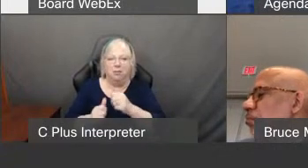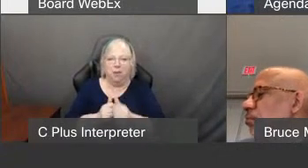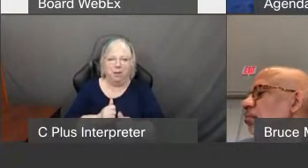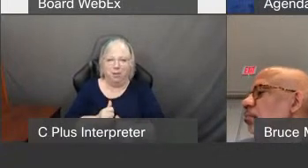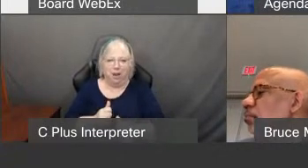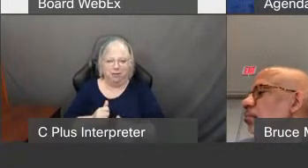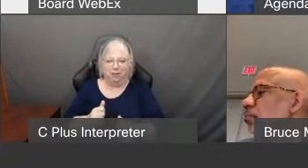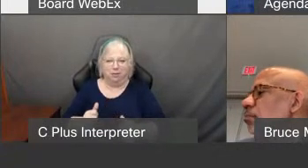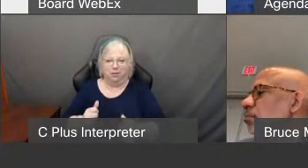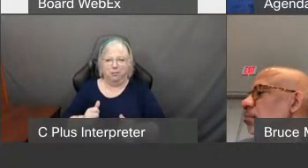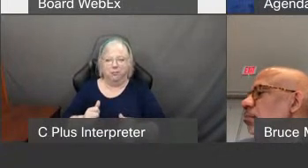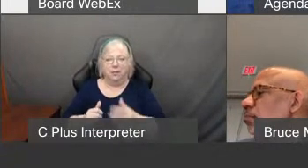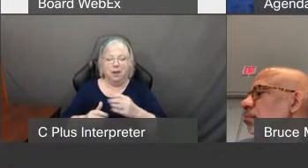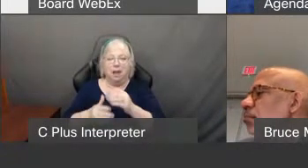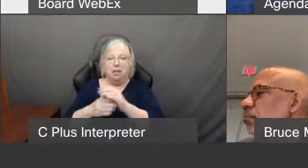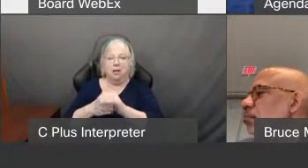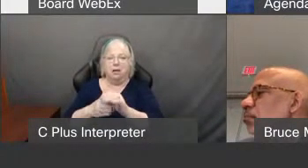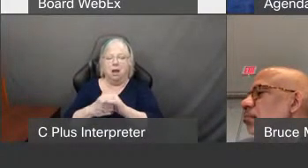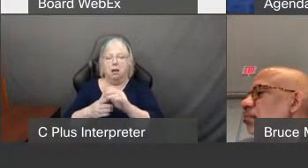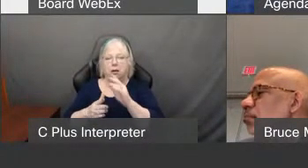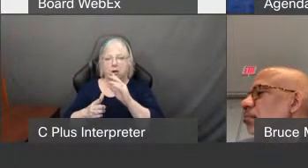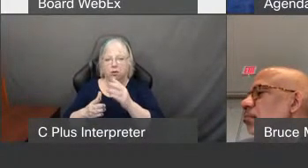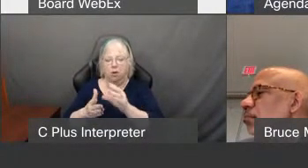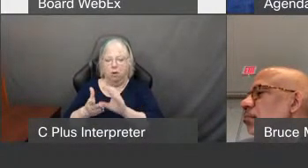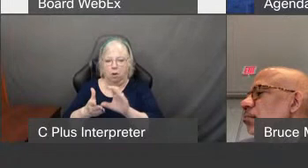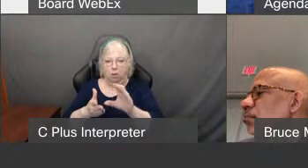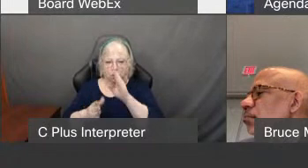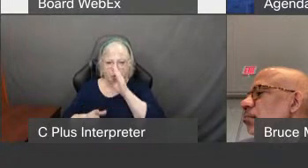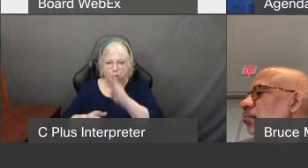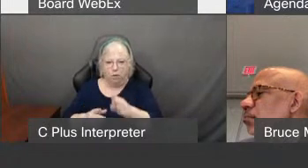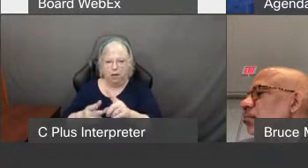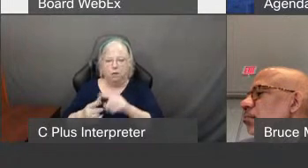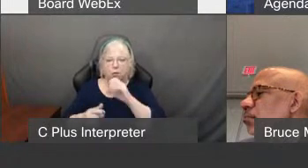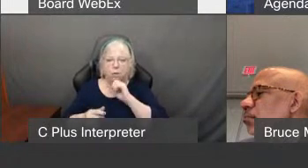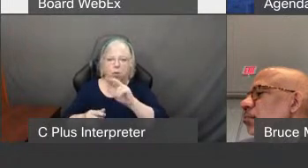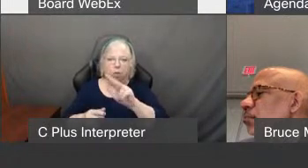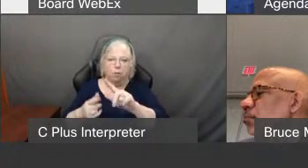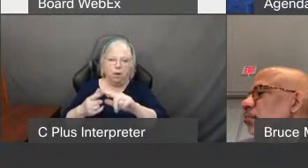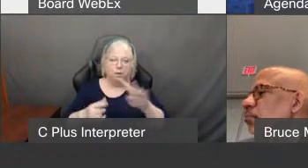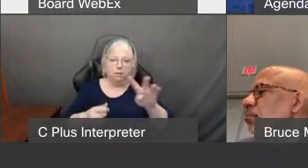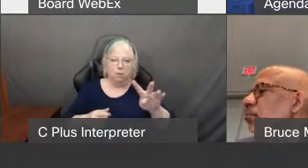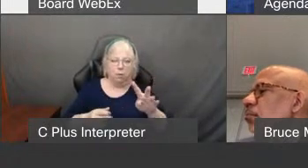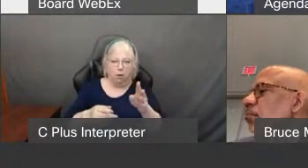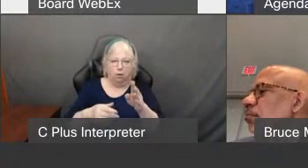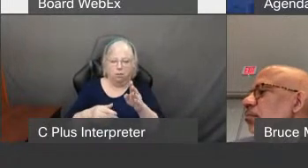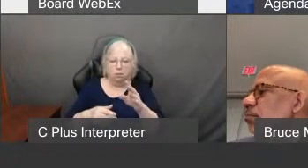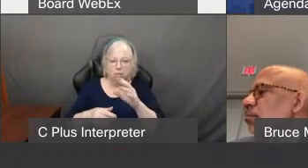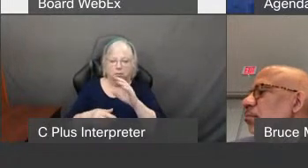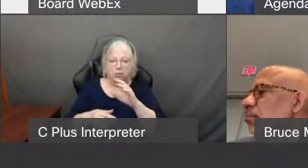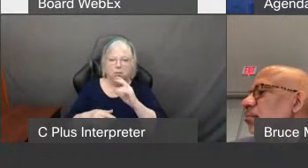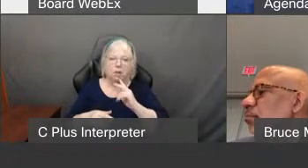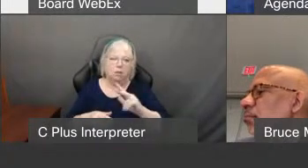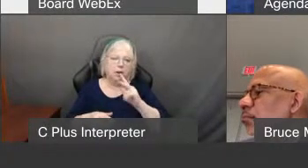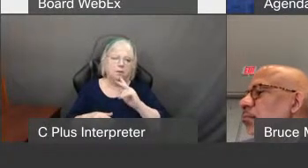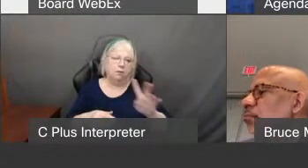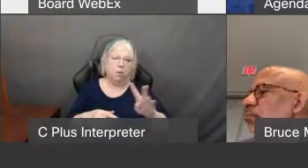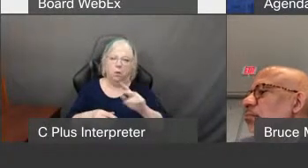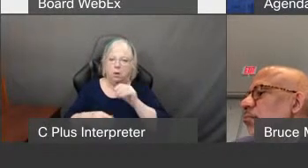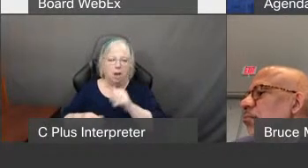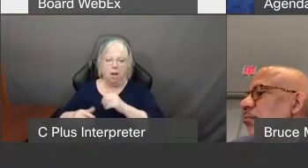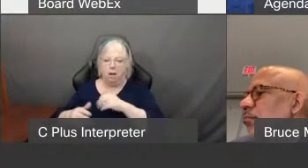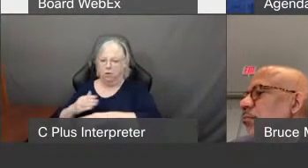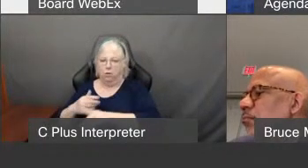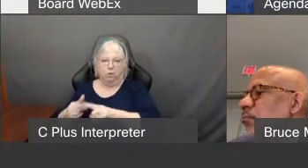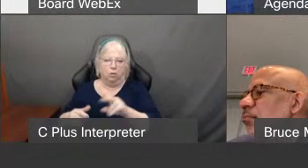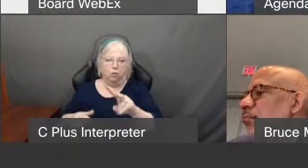that standpoint, and those dollars are directly towards 3 to 4, not 0 to 2. Dr. Barr. There was